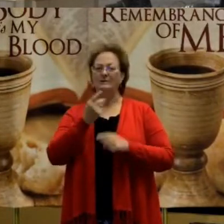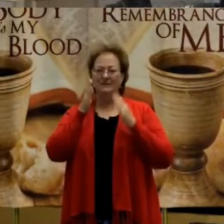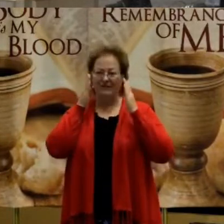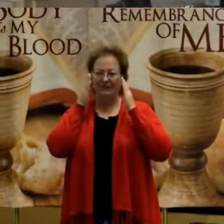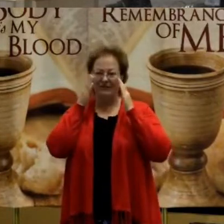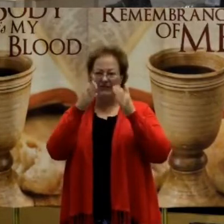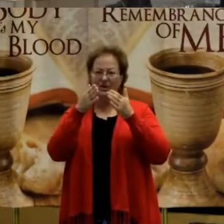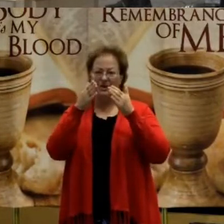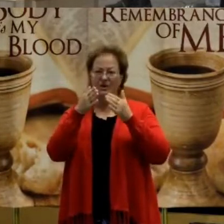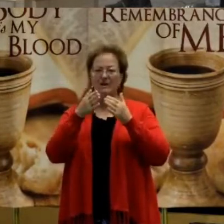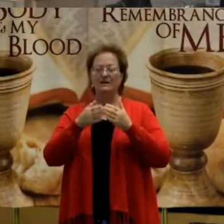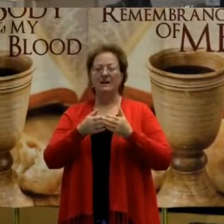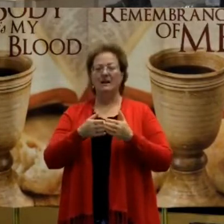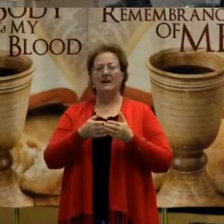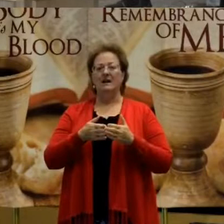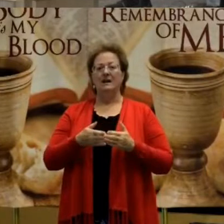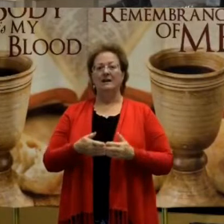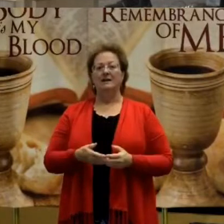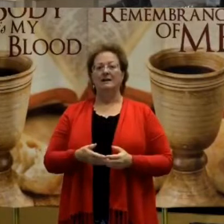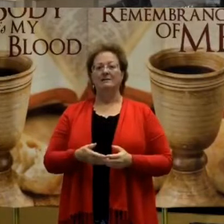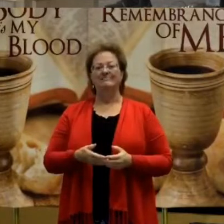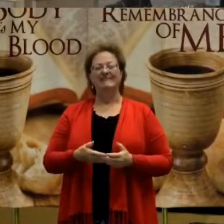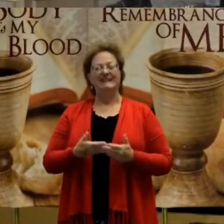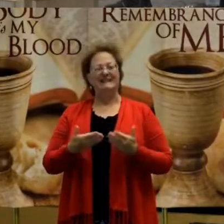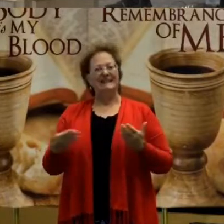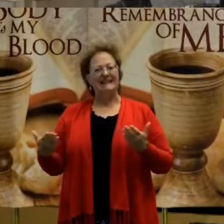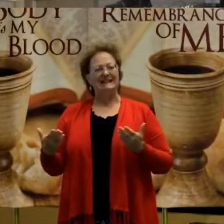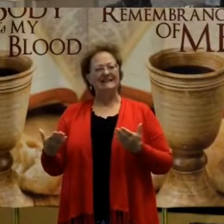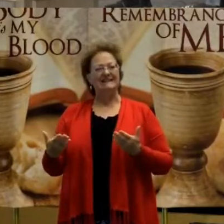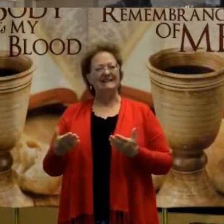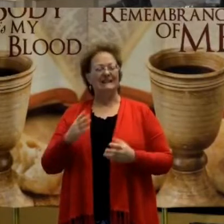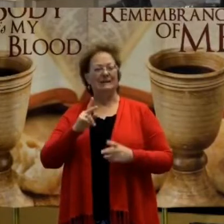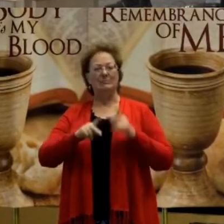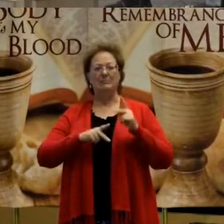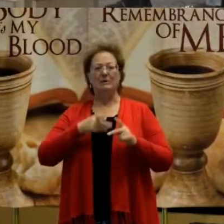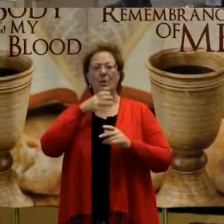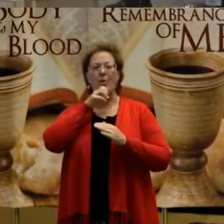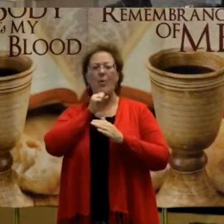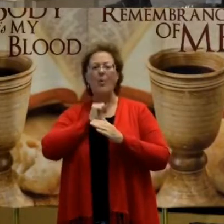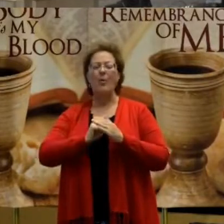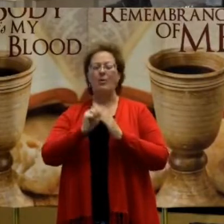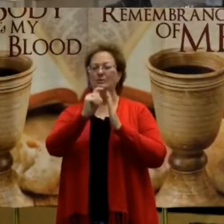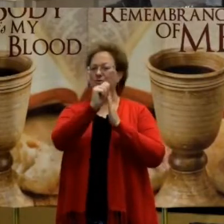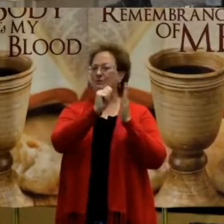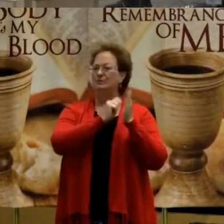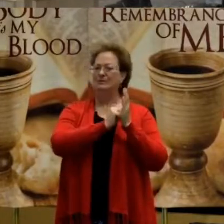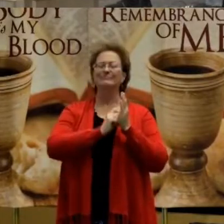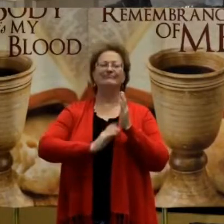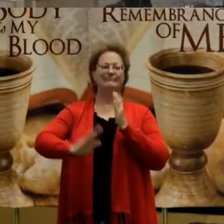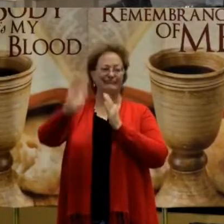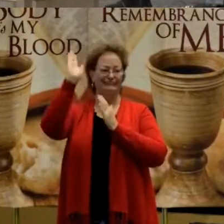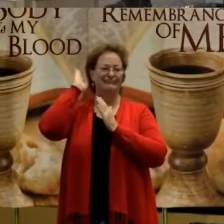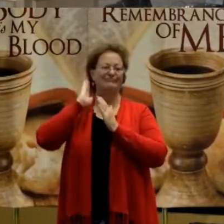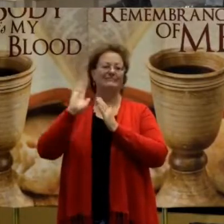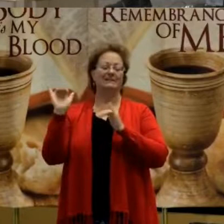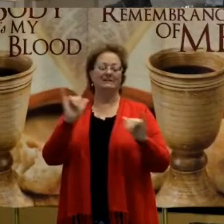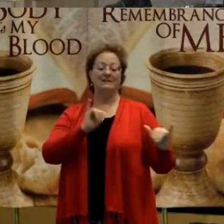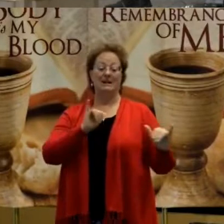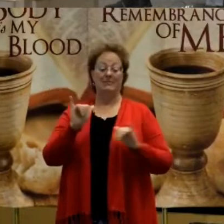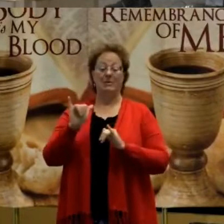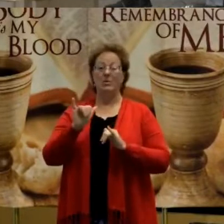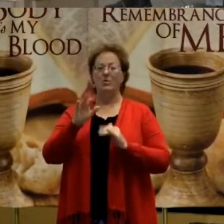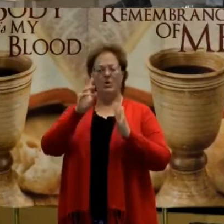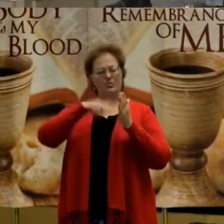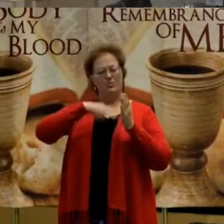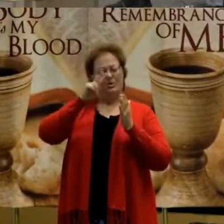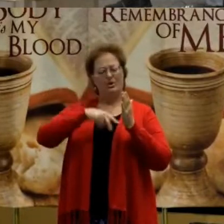place of Him on the throne, and His people of the Old Testament were no different. We've been walking through the book of Exodus in our journey through